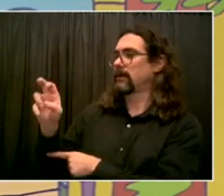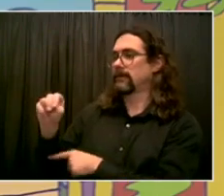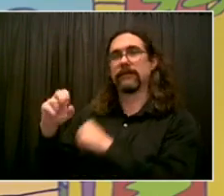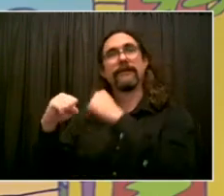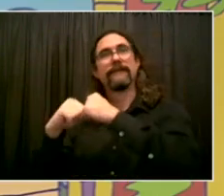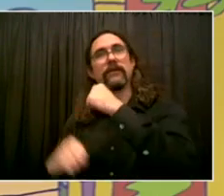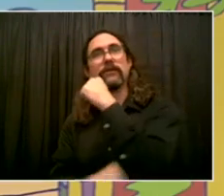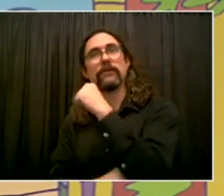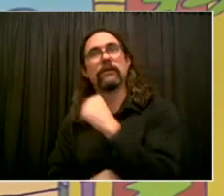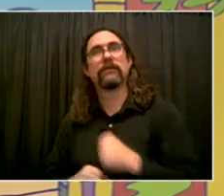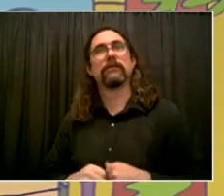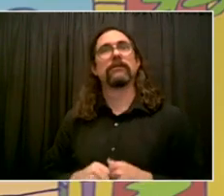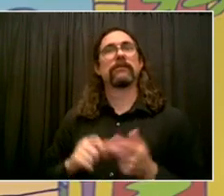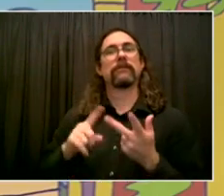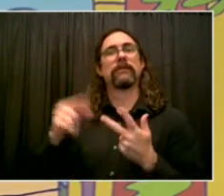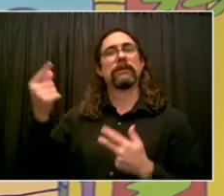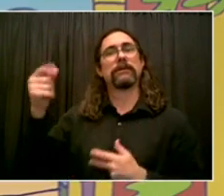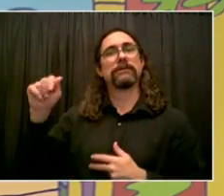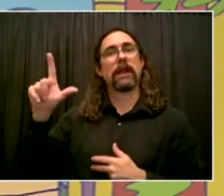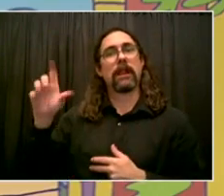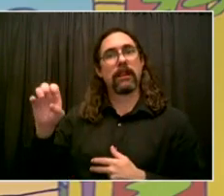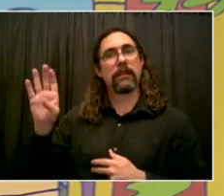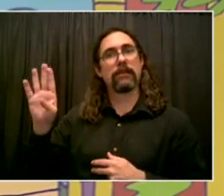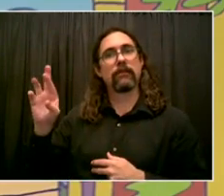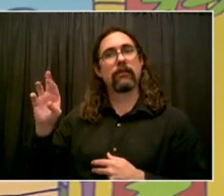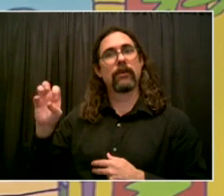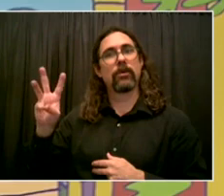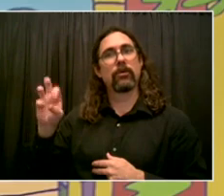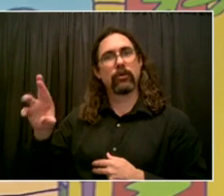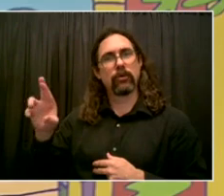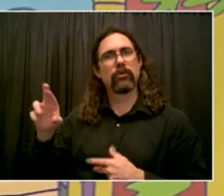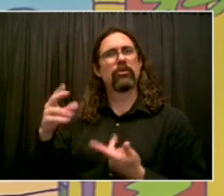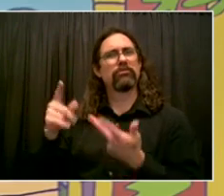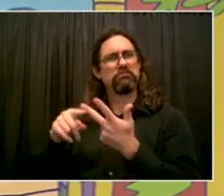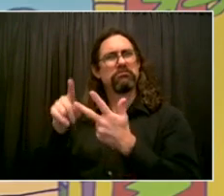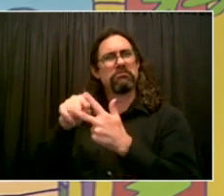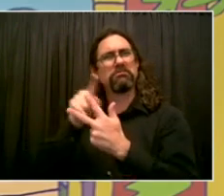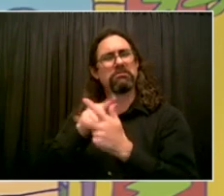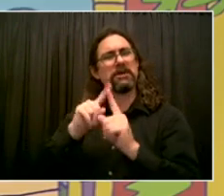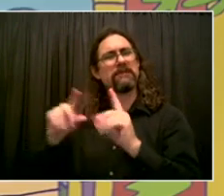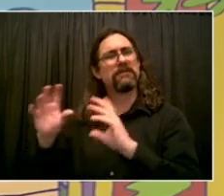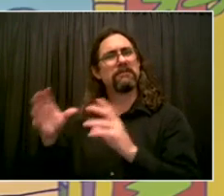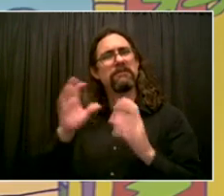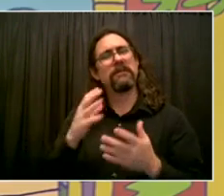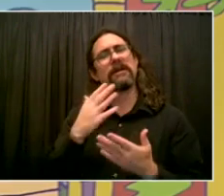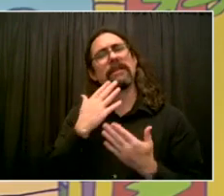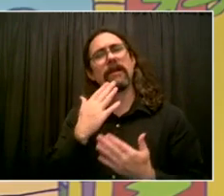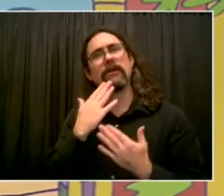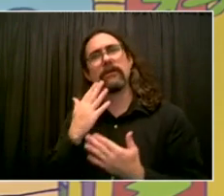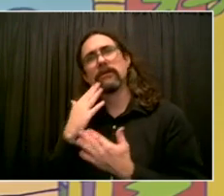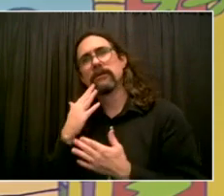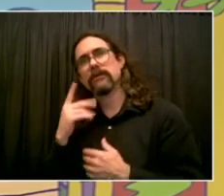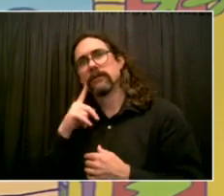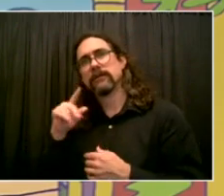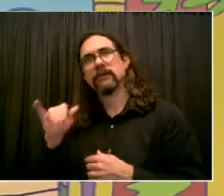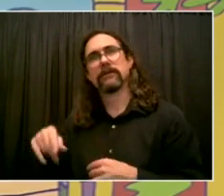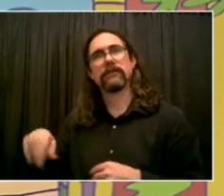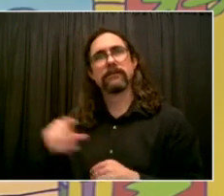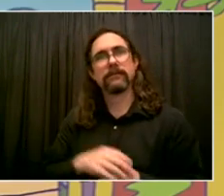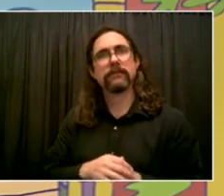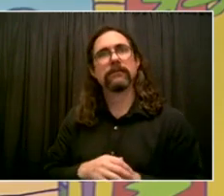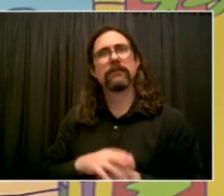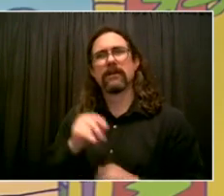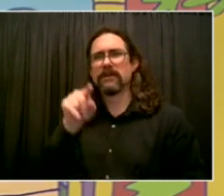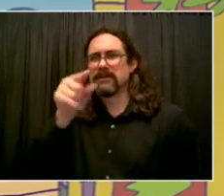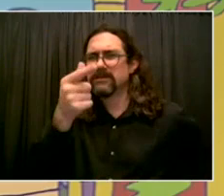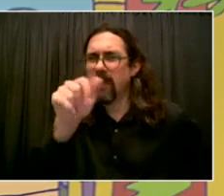Gail, I want to thank you for your commitment to making these spaces beautiful for communities, and I know you've put your money where your mouth is and fought hard to